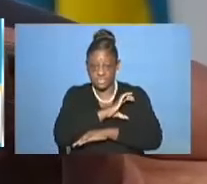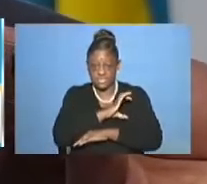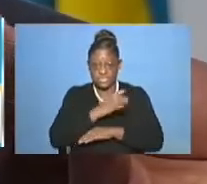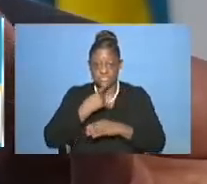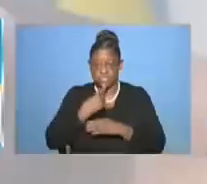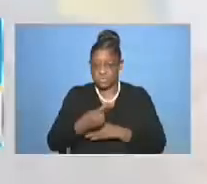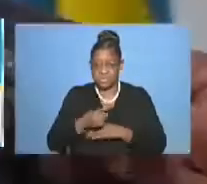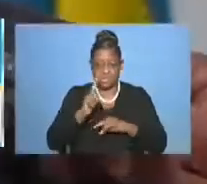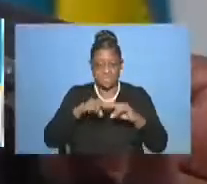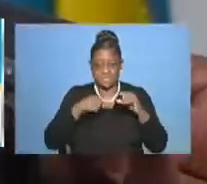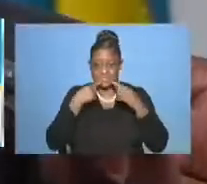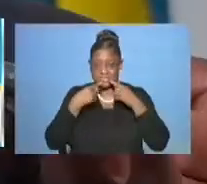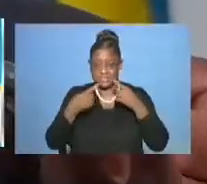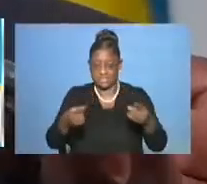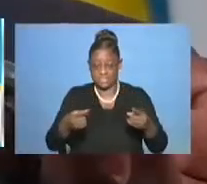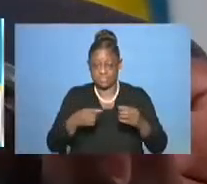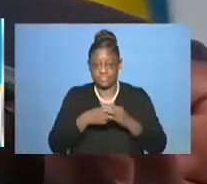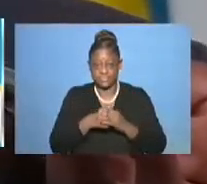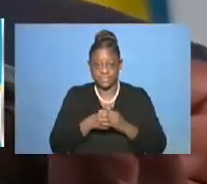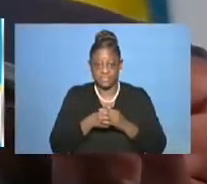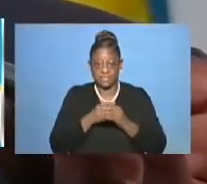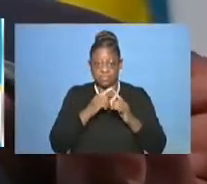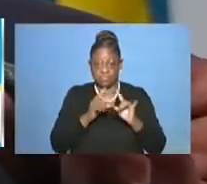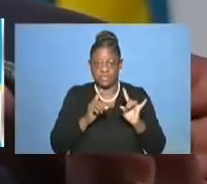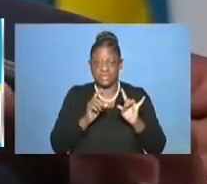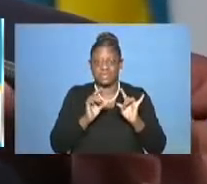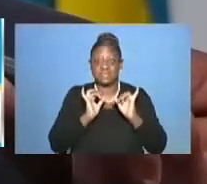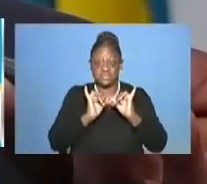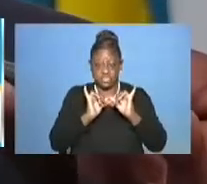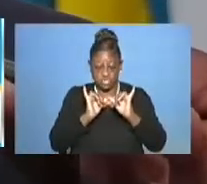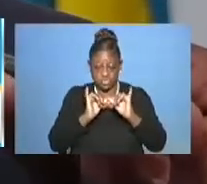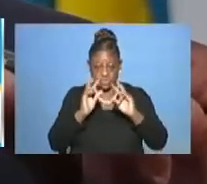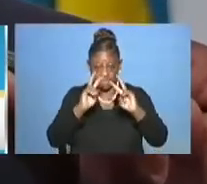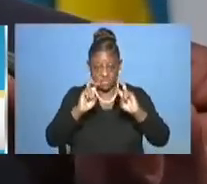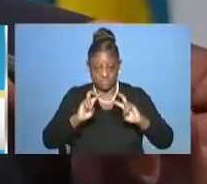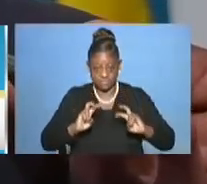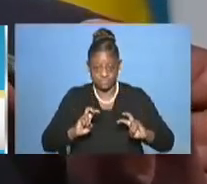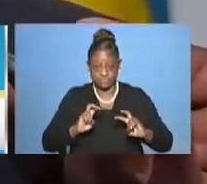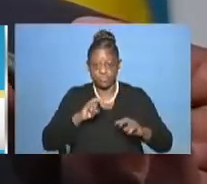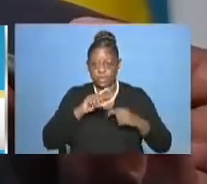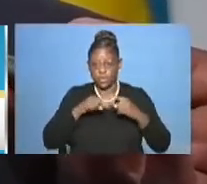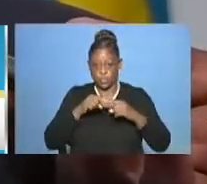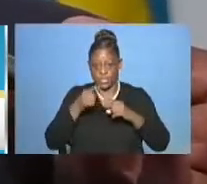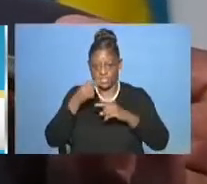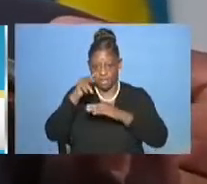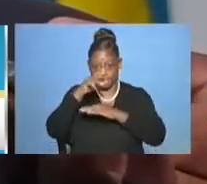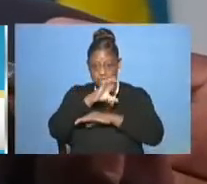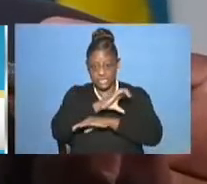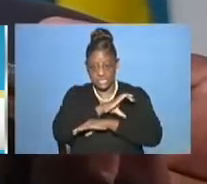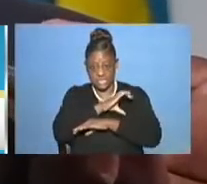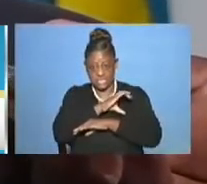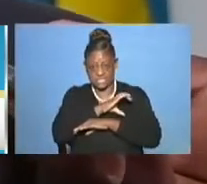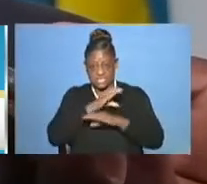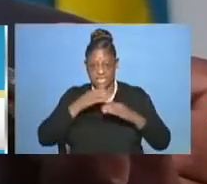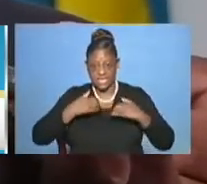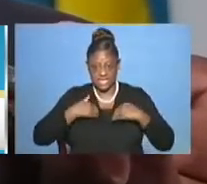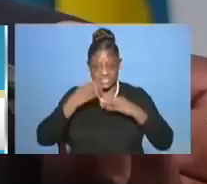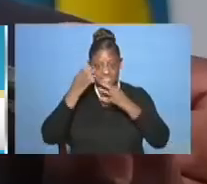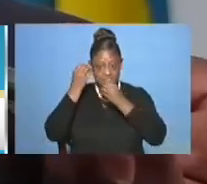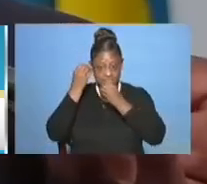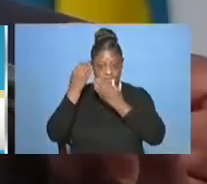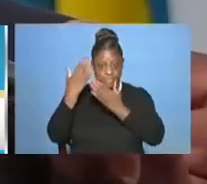anything beyond that. But an investigation is ongoing. Anytime the Royal Bahamas Police Force has